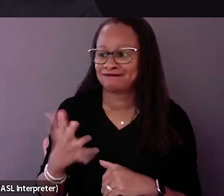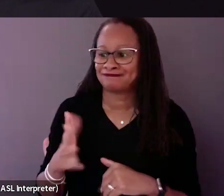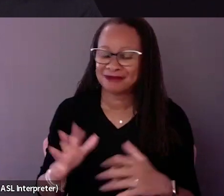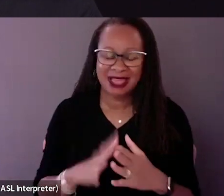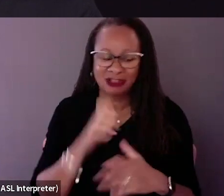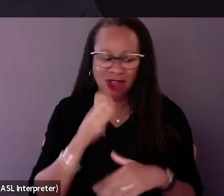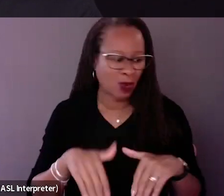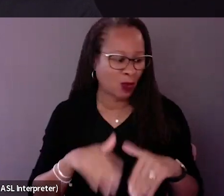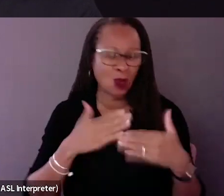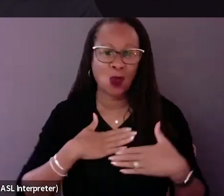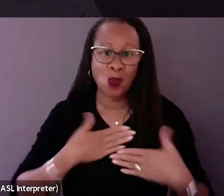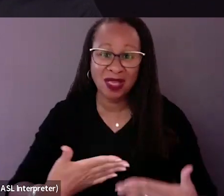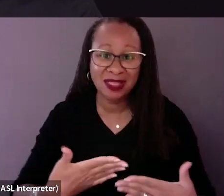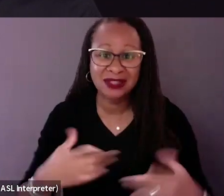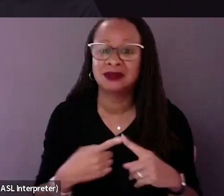reluctance